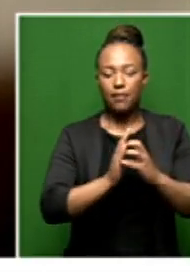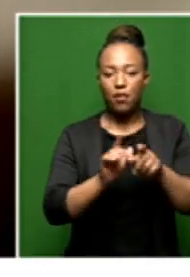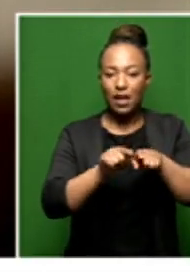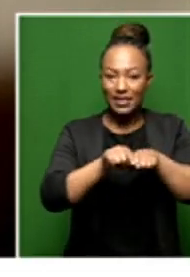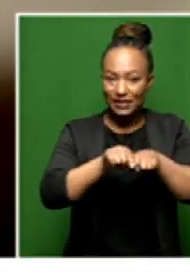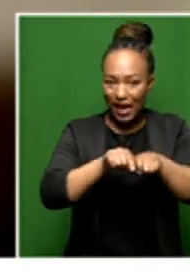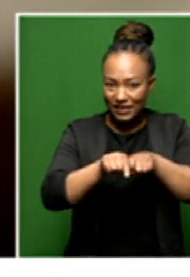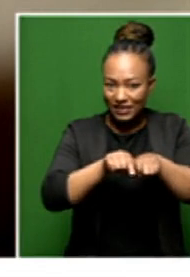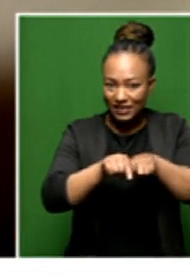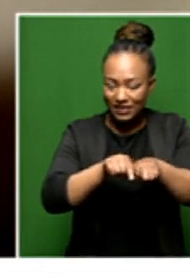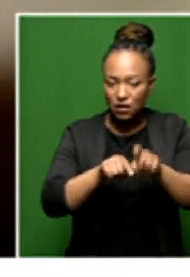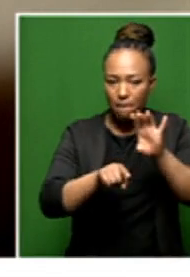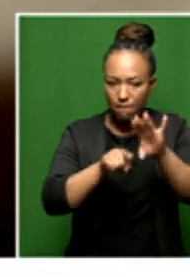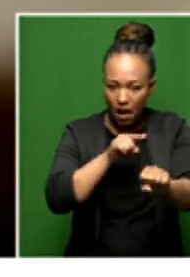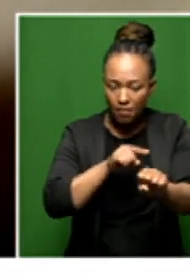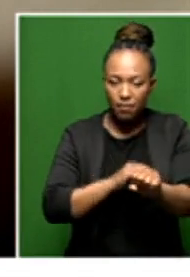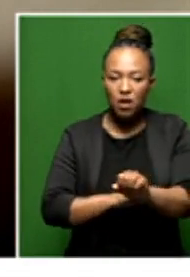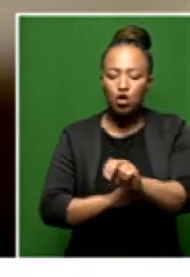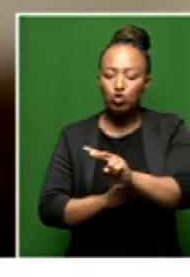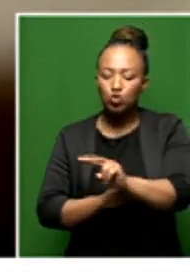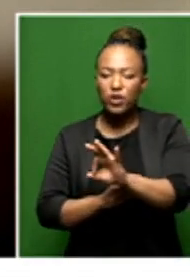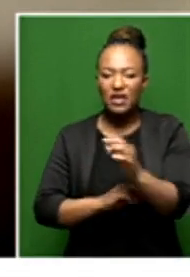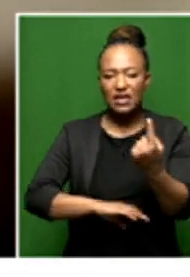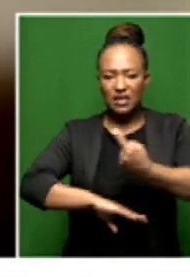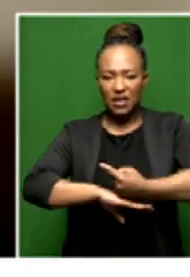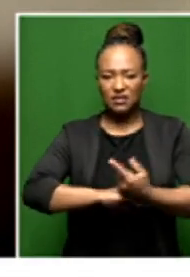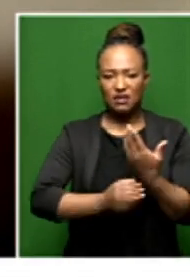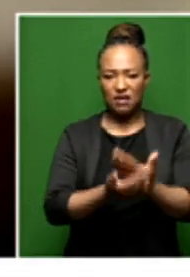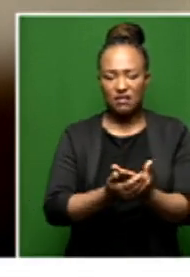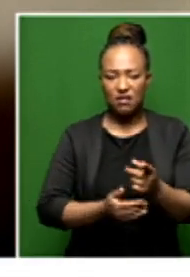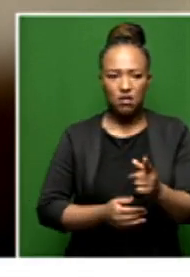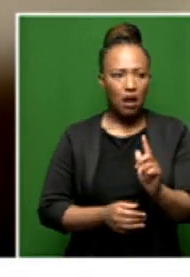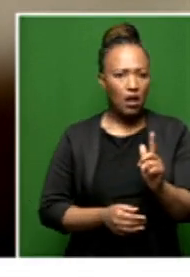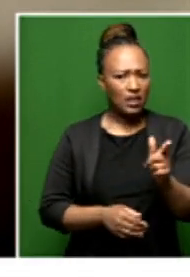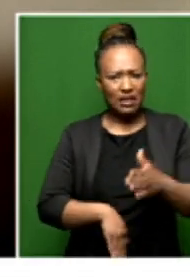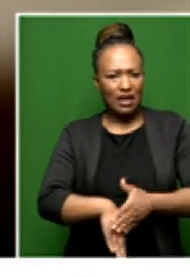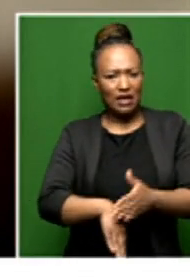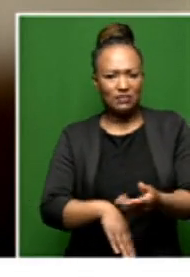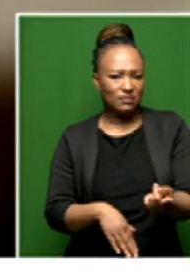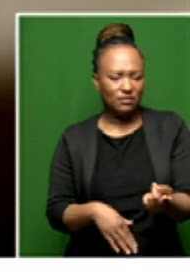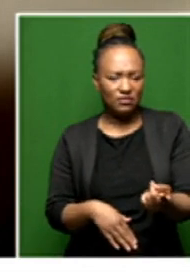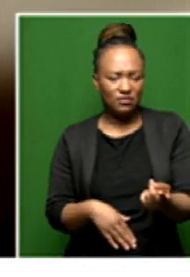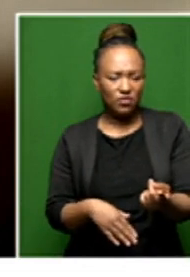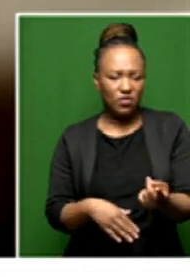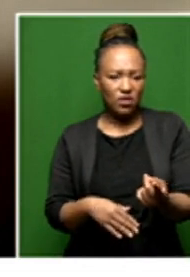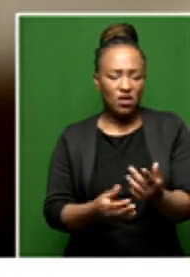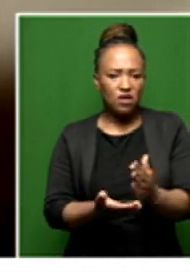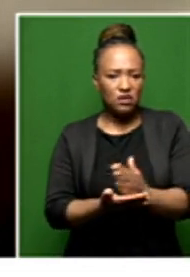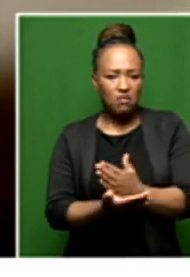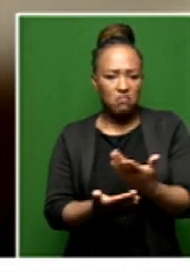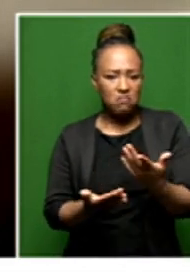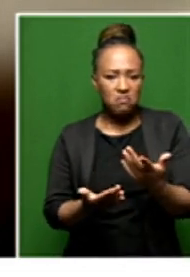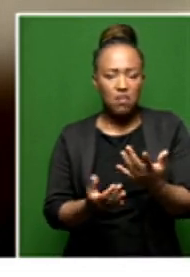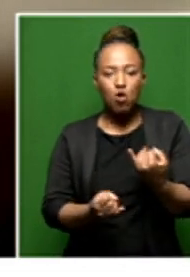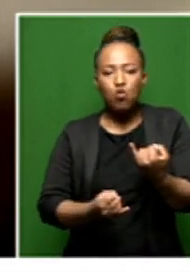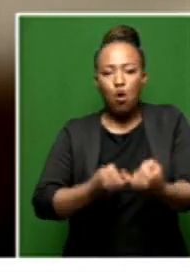diagnostic tests, take 2 or 3 days. So by then, it's too late. So what a lot of physicians are forced to do, they're not doing the